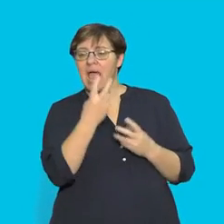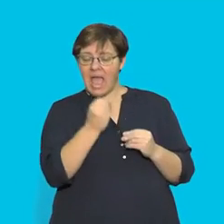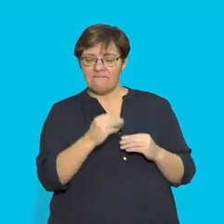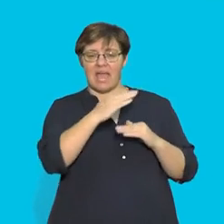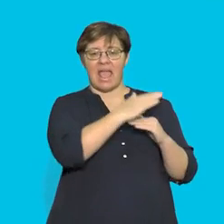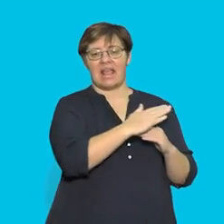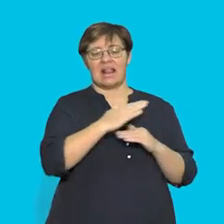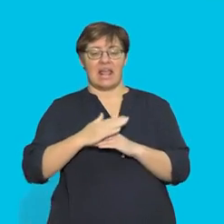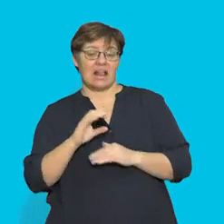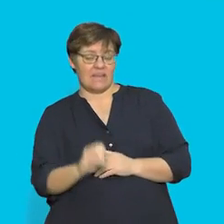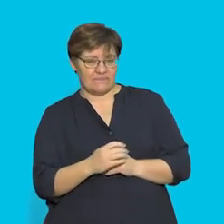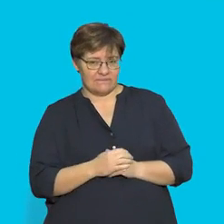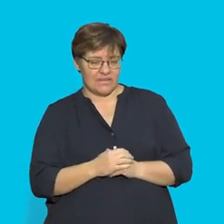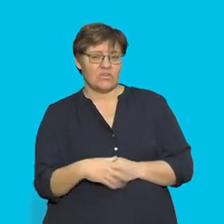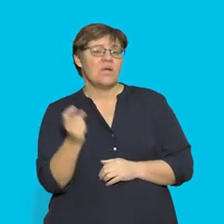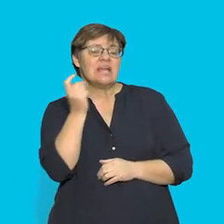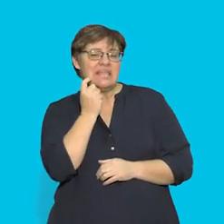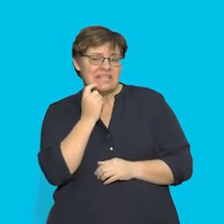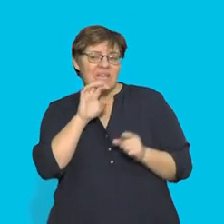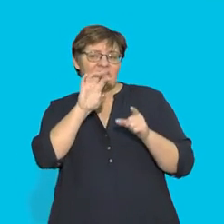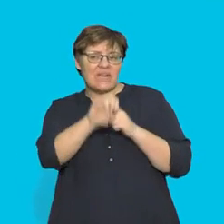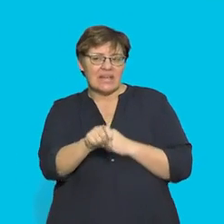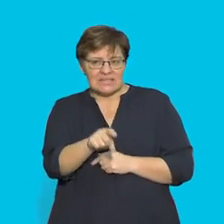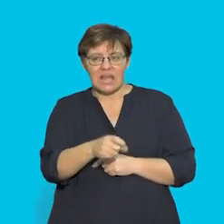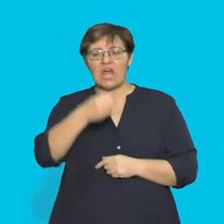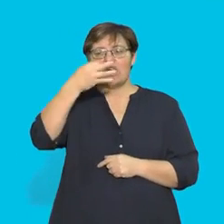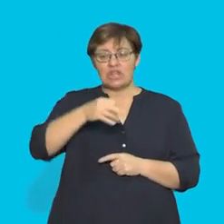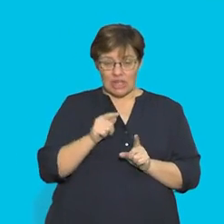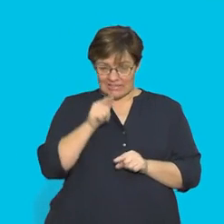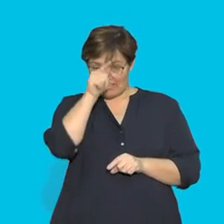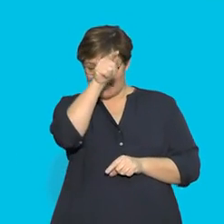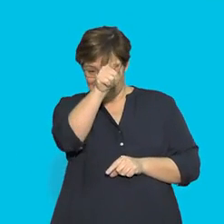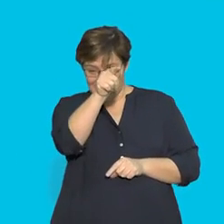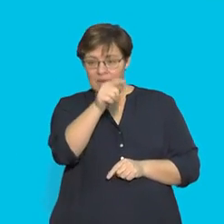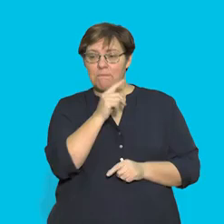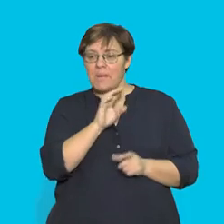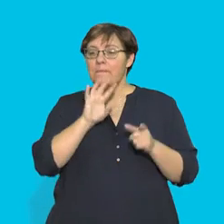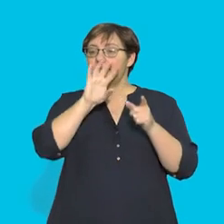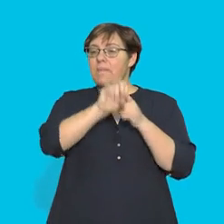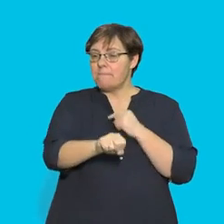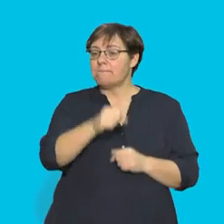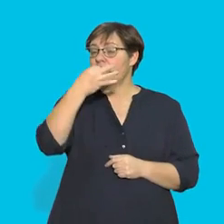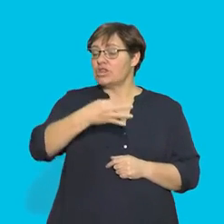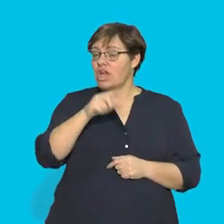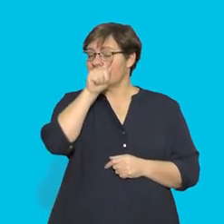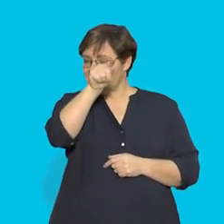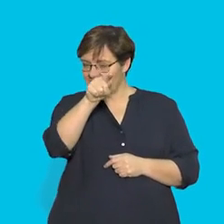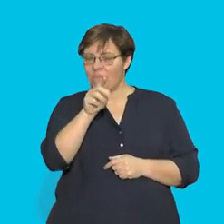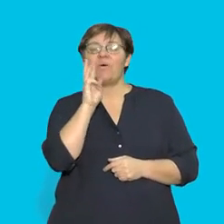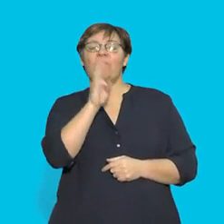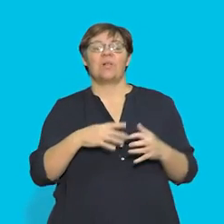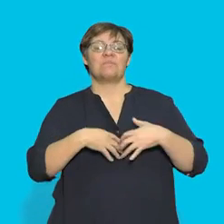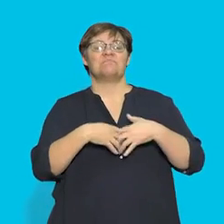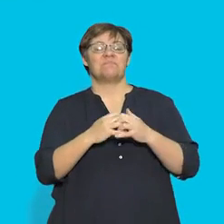do have 2 angles, which means we can easily find this third angle here, and once we find that third angle,